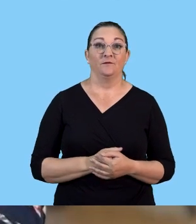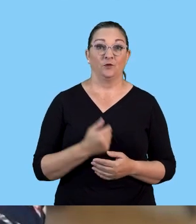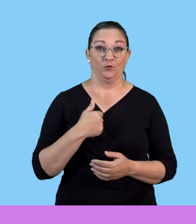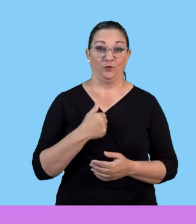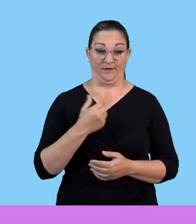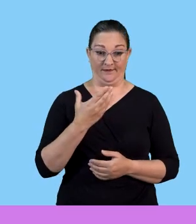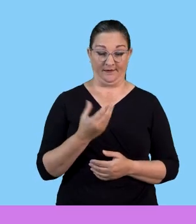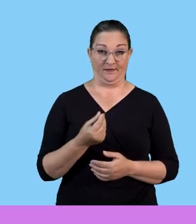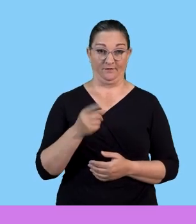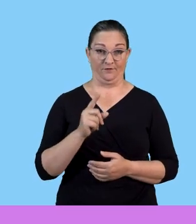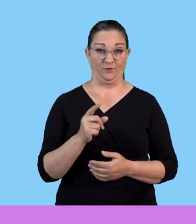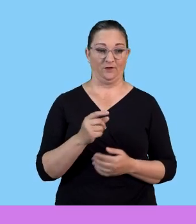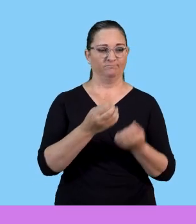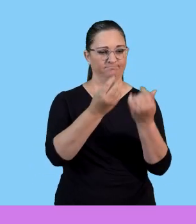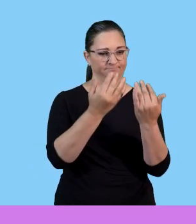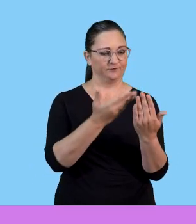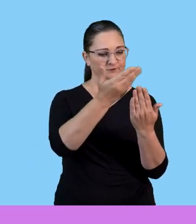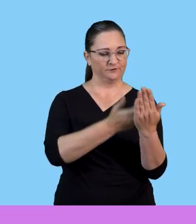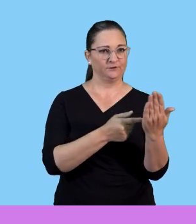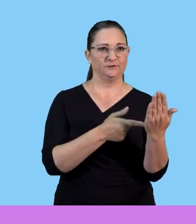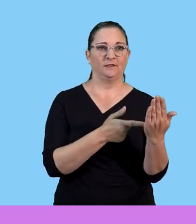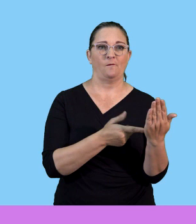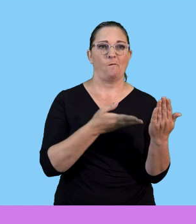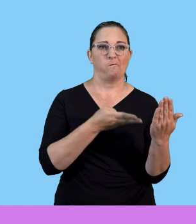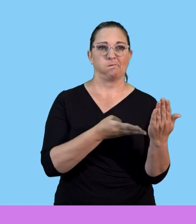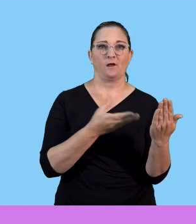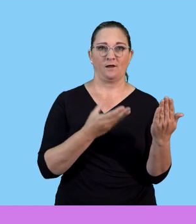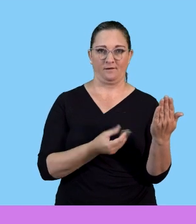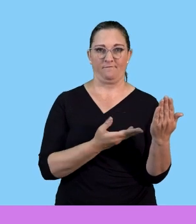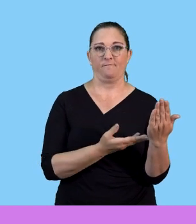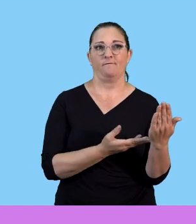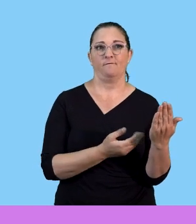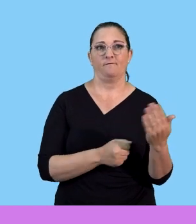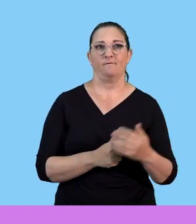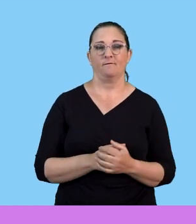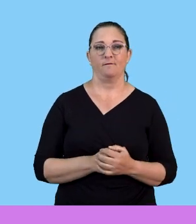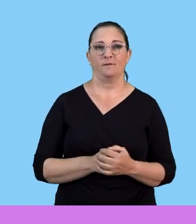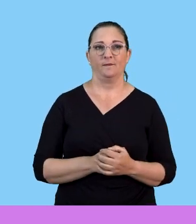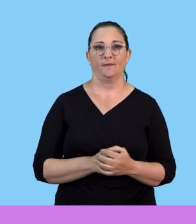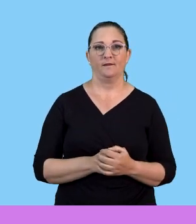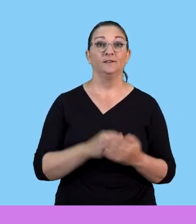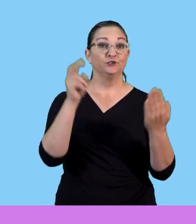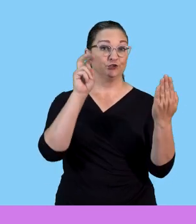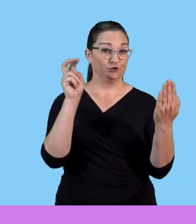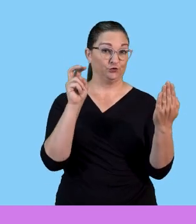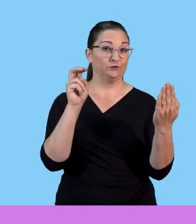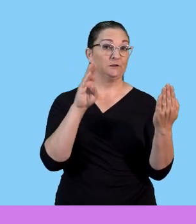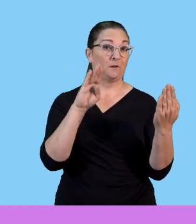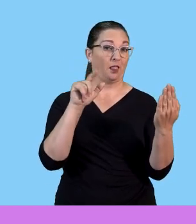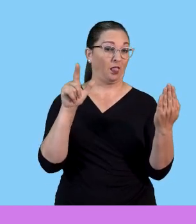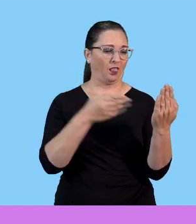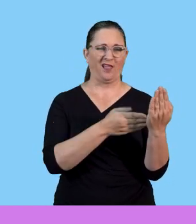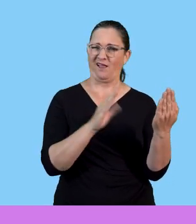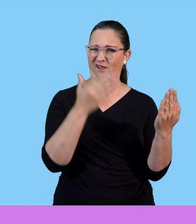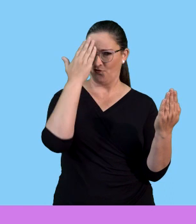Now, we have got a financial document here, and it is an electricity